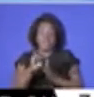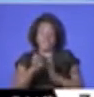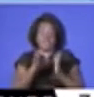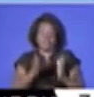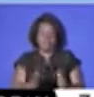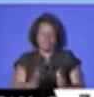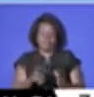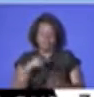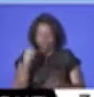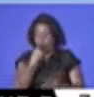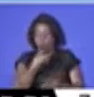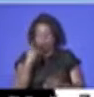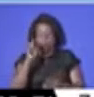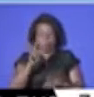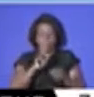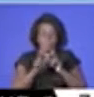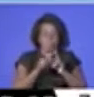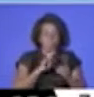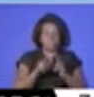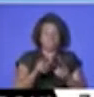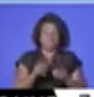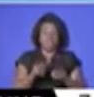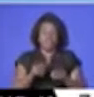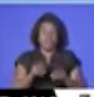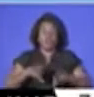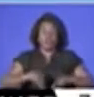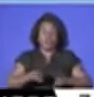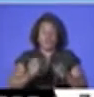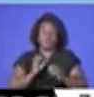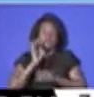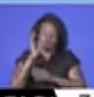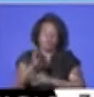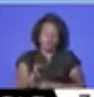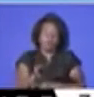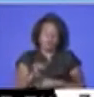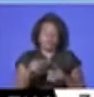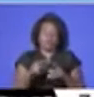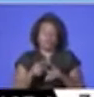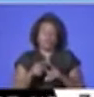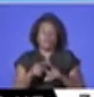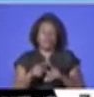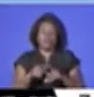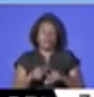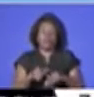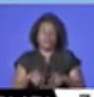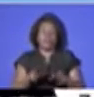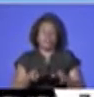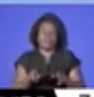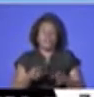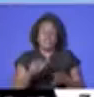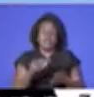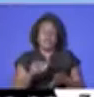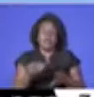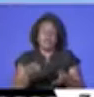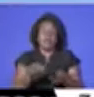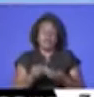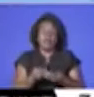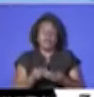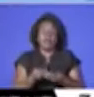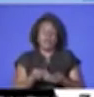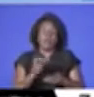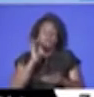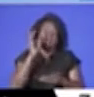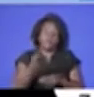who will discuss a way forward towards mitigating future impacts on the